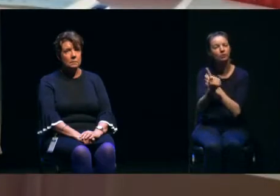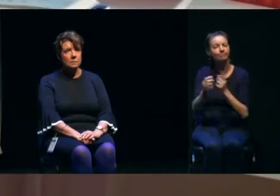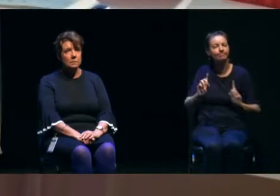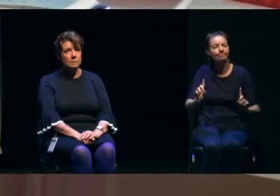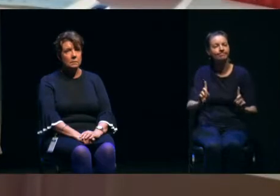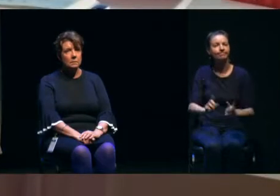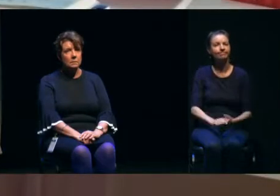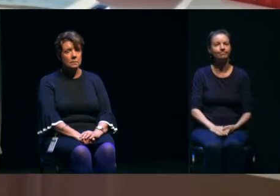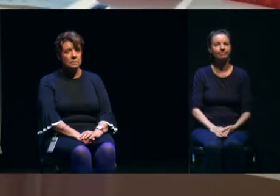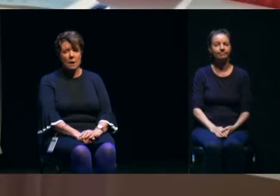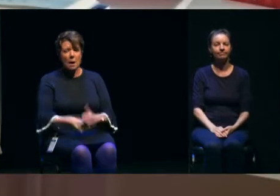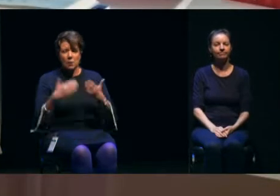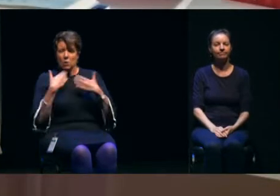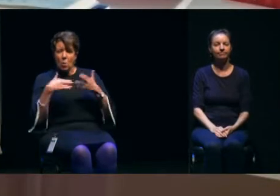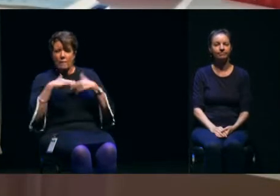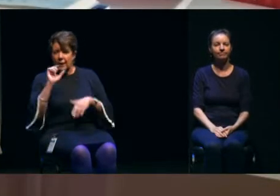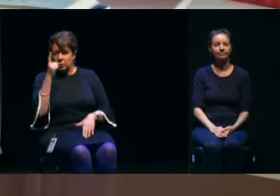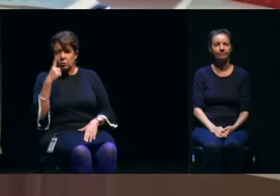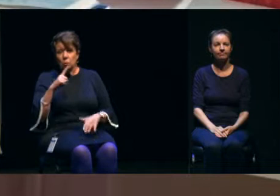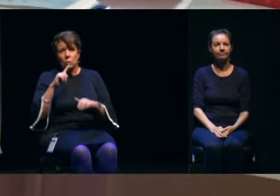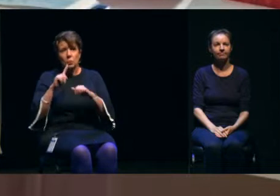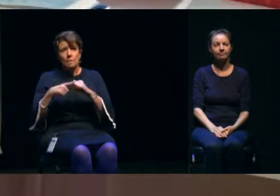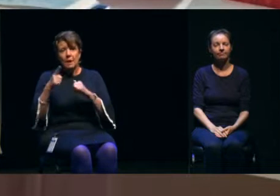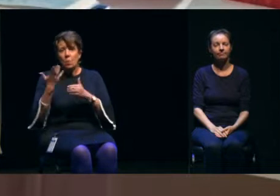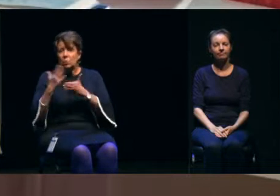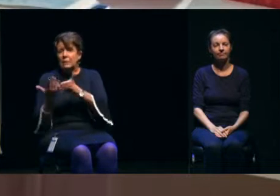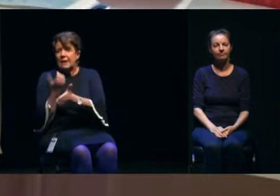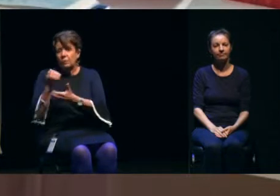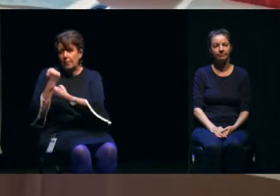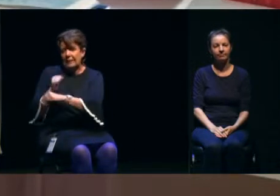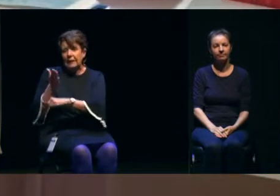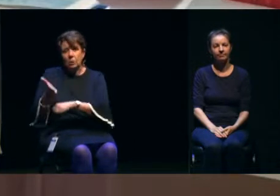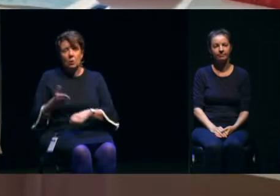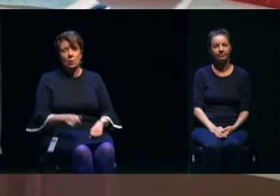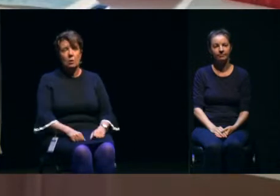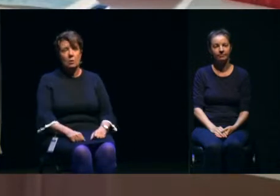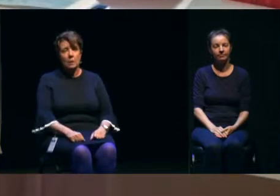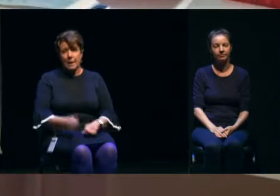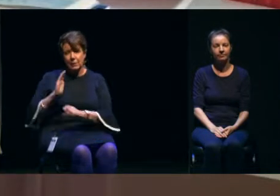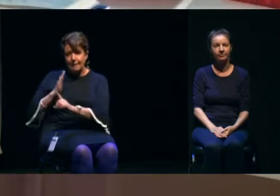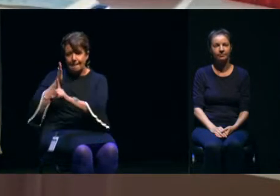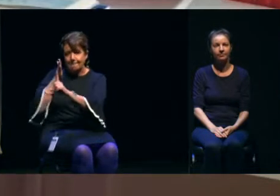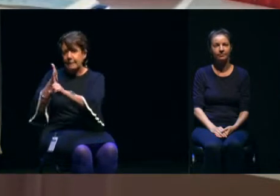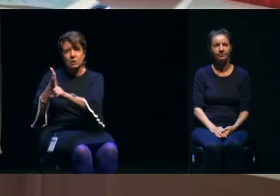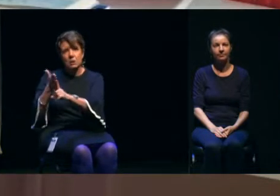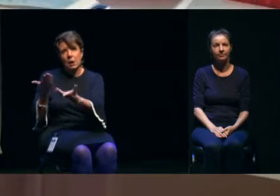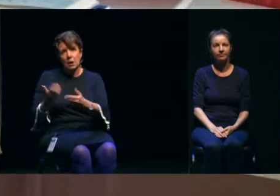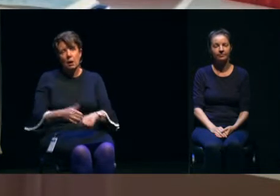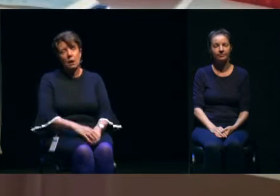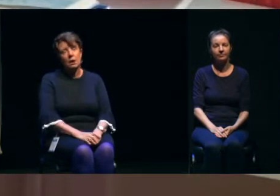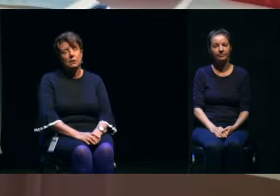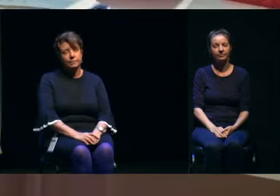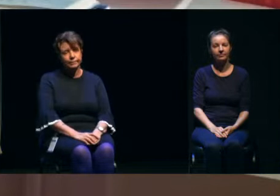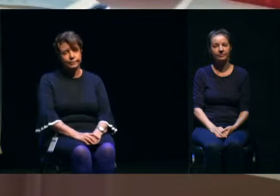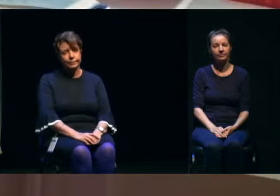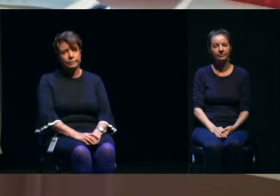I don't know if I understood, but I wanted to protect her, to save her. That was my mission in life. And I also learned